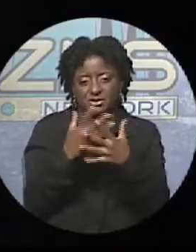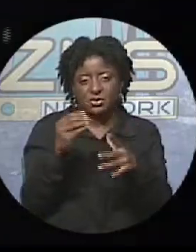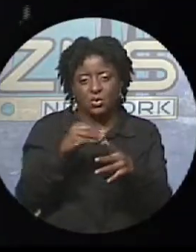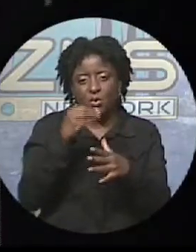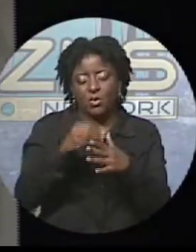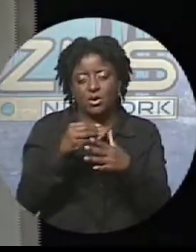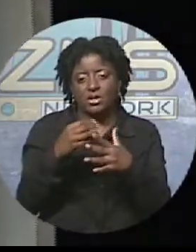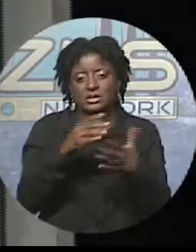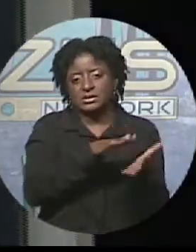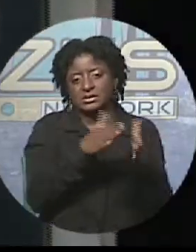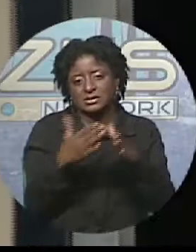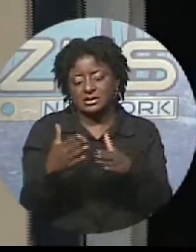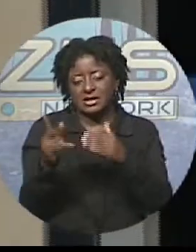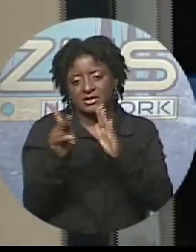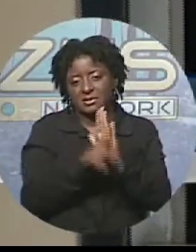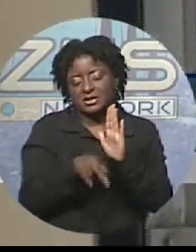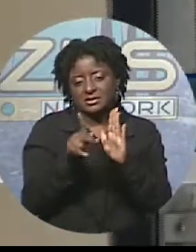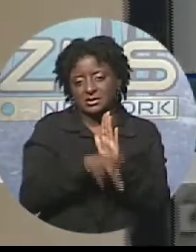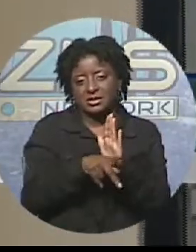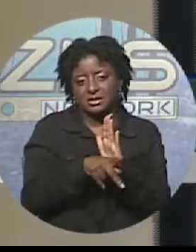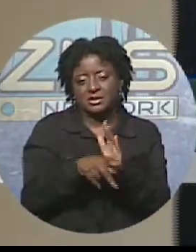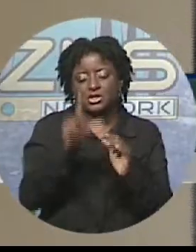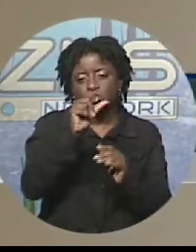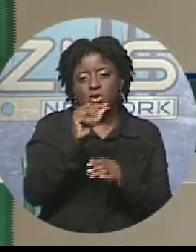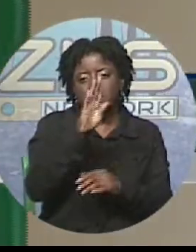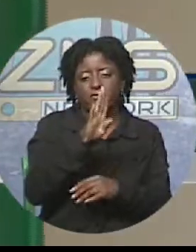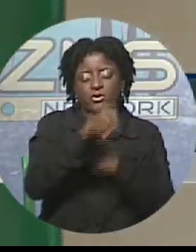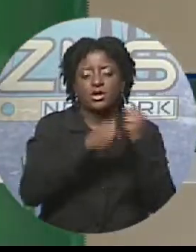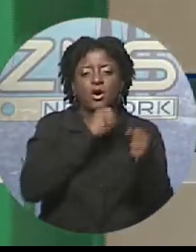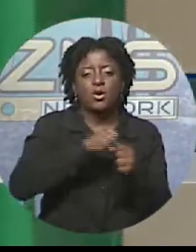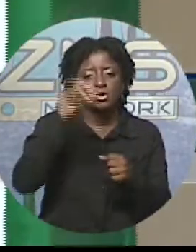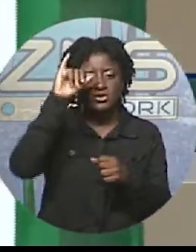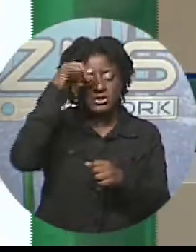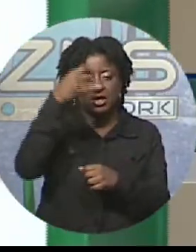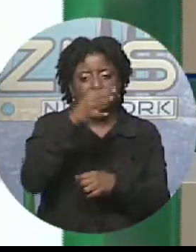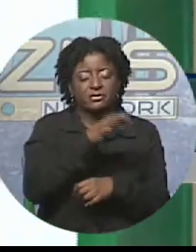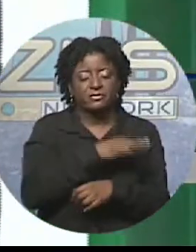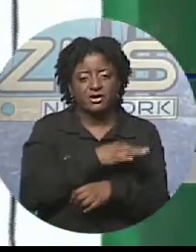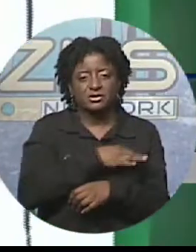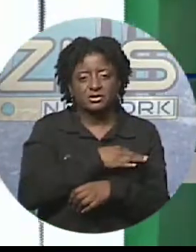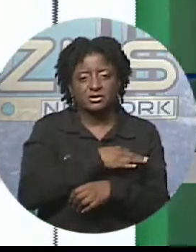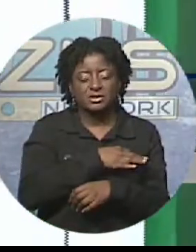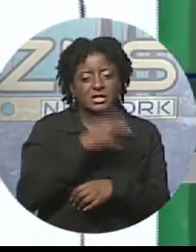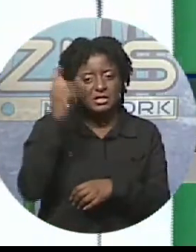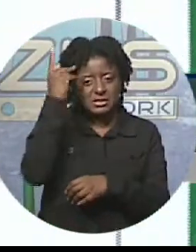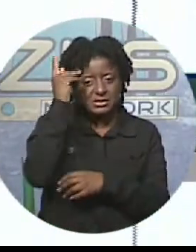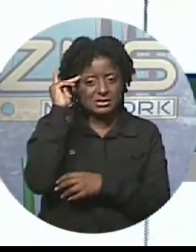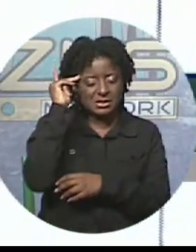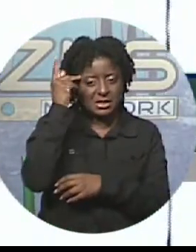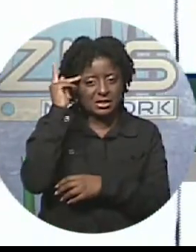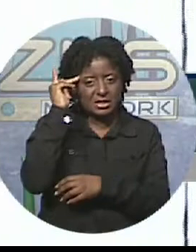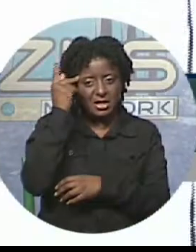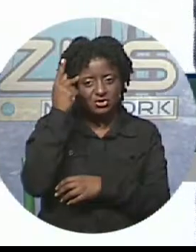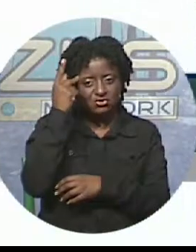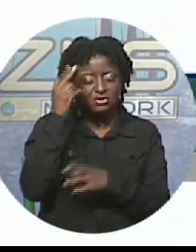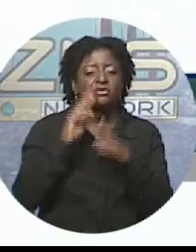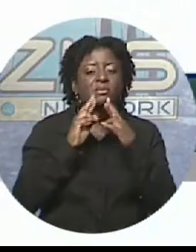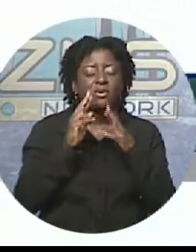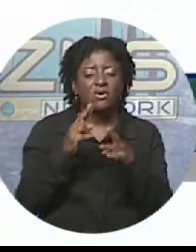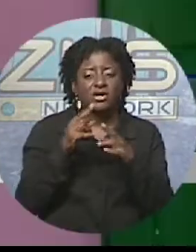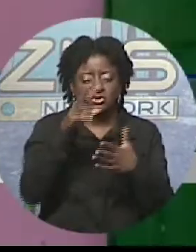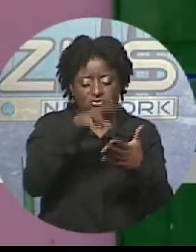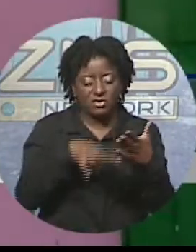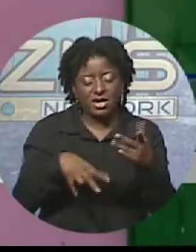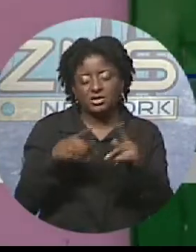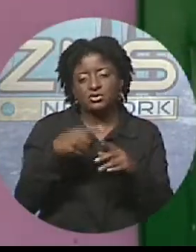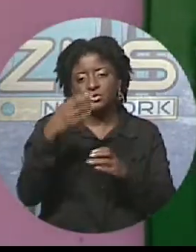When 24-year-old Genaldo Farrington returned to court Wednesday, probation and psychiatric reports compiled on his behalf were read to the court. His